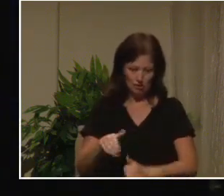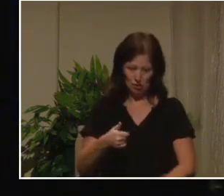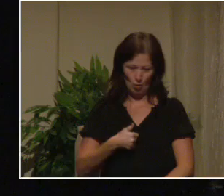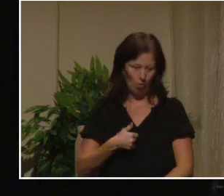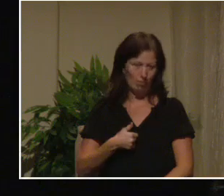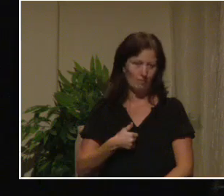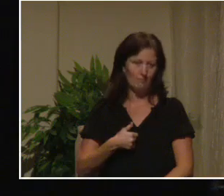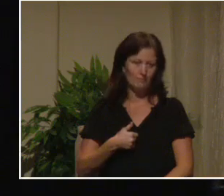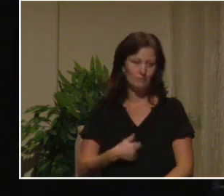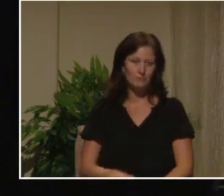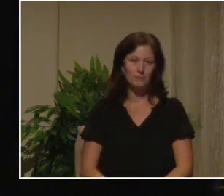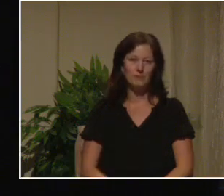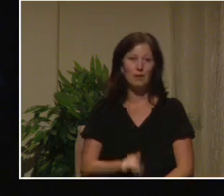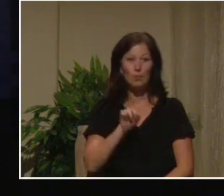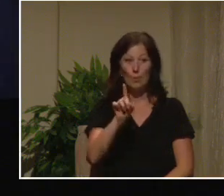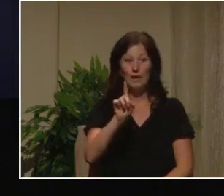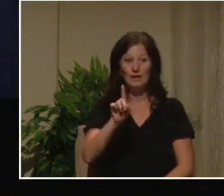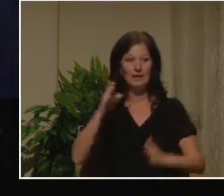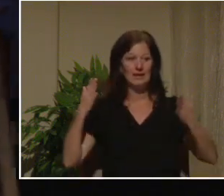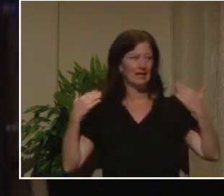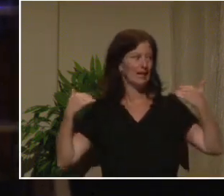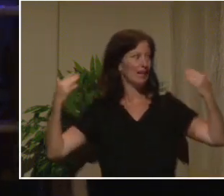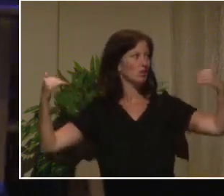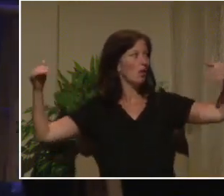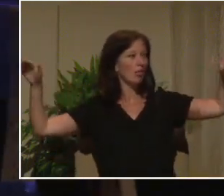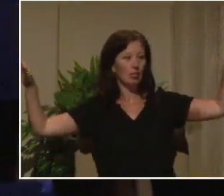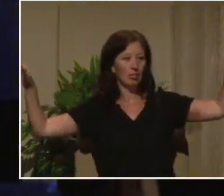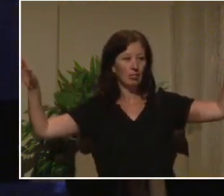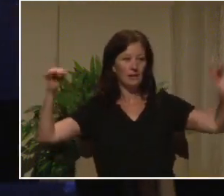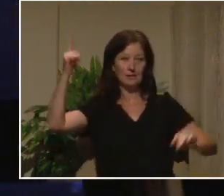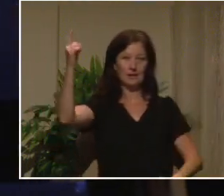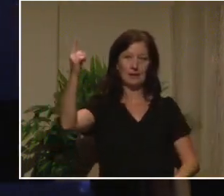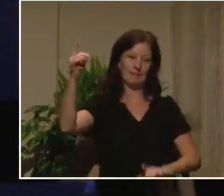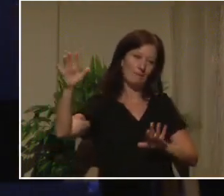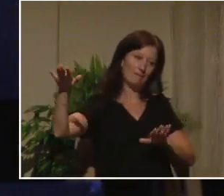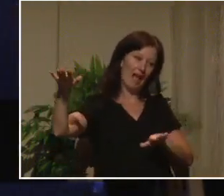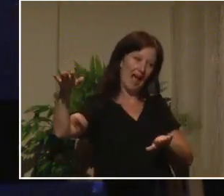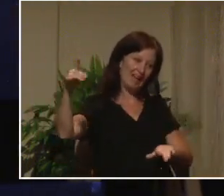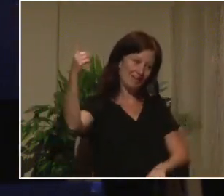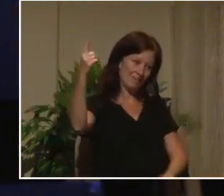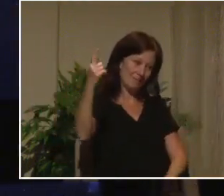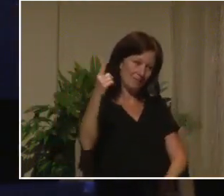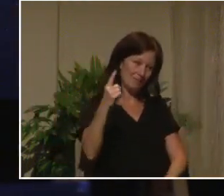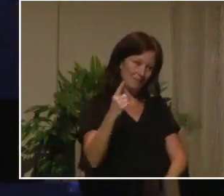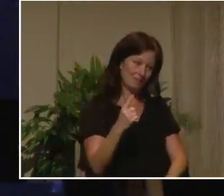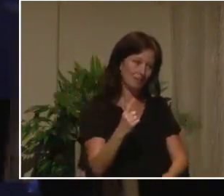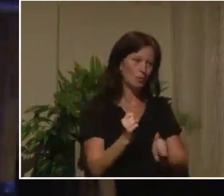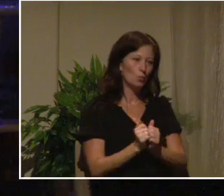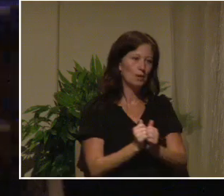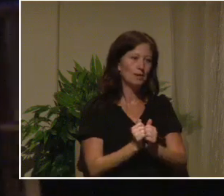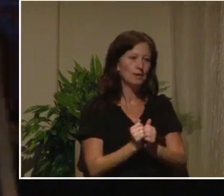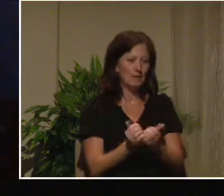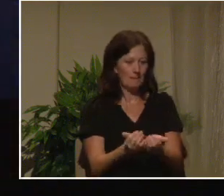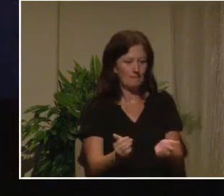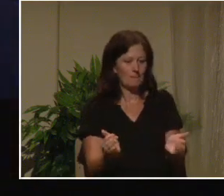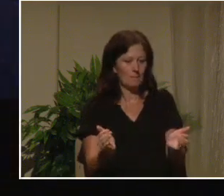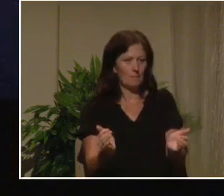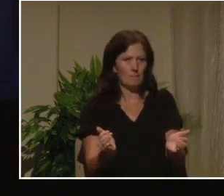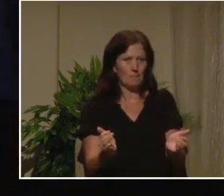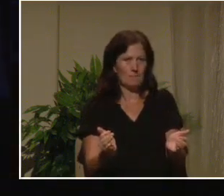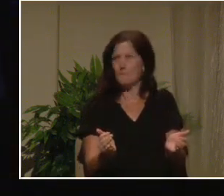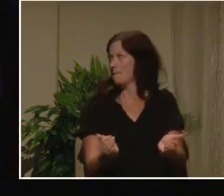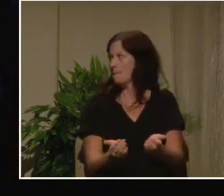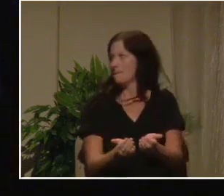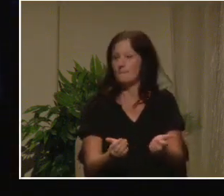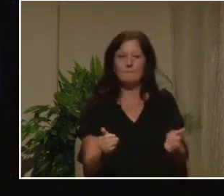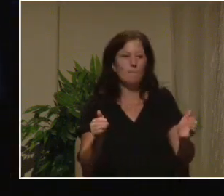we're told that one of the seraphim comes to him with a live coal in his hand, which he had taken with